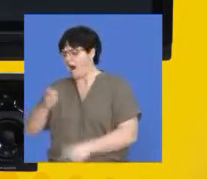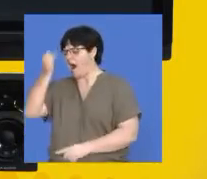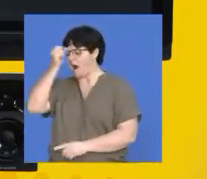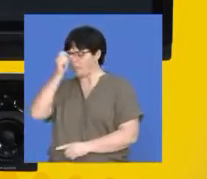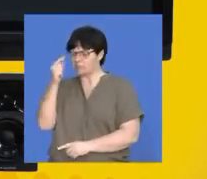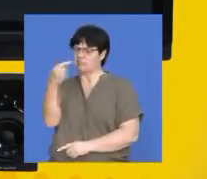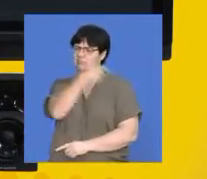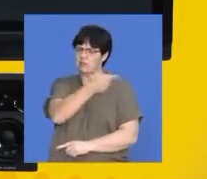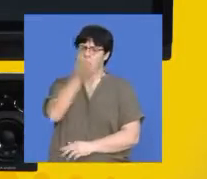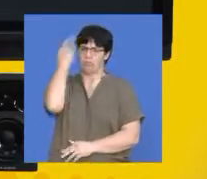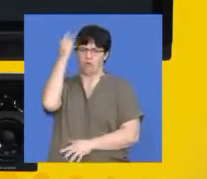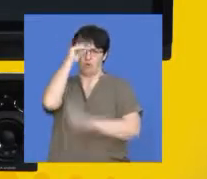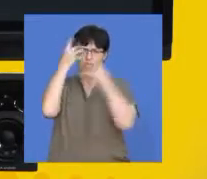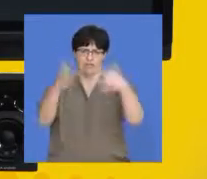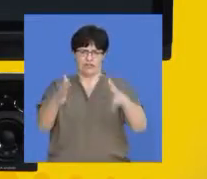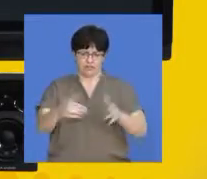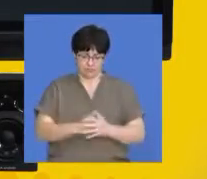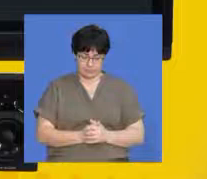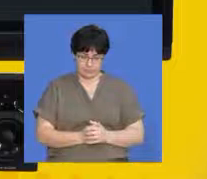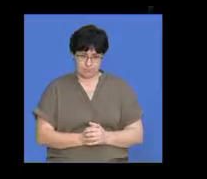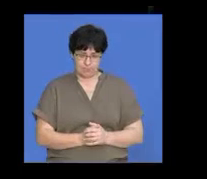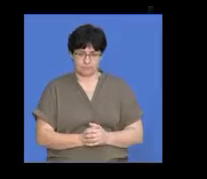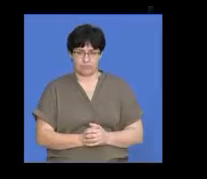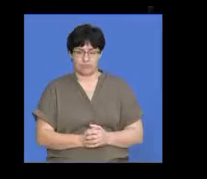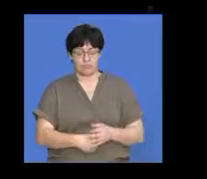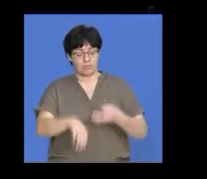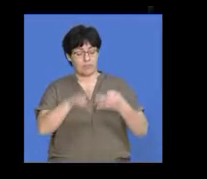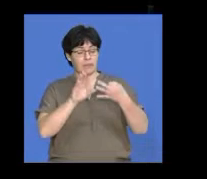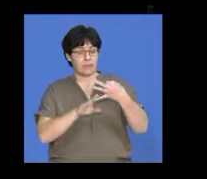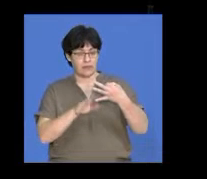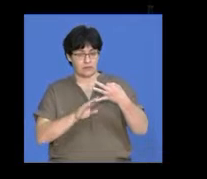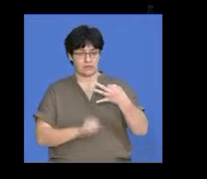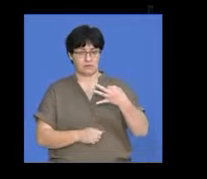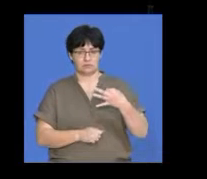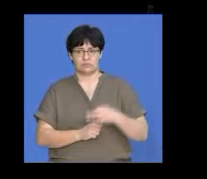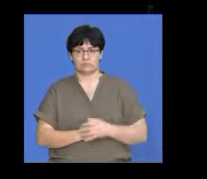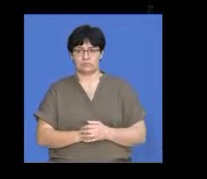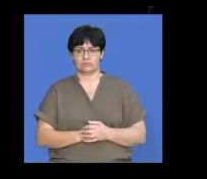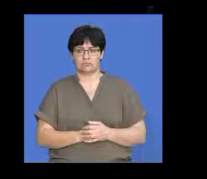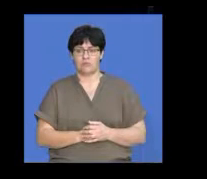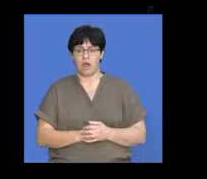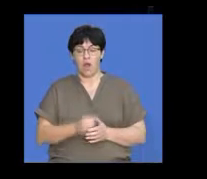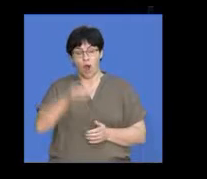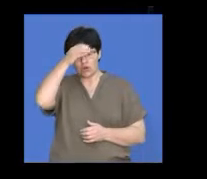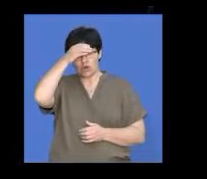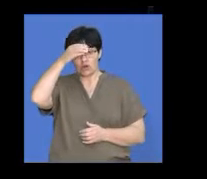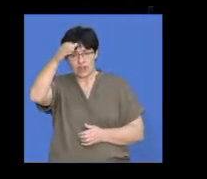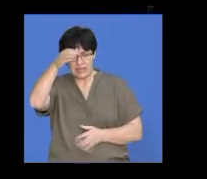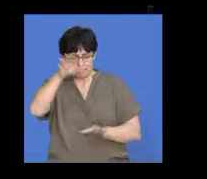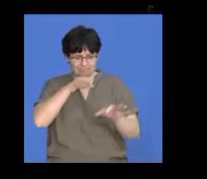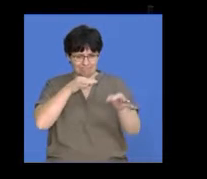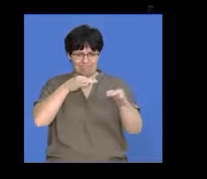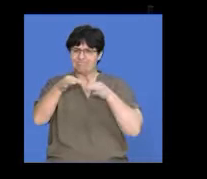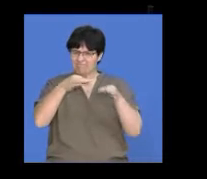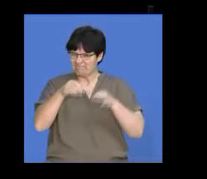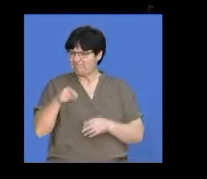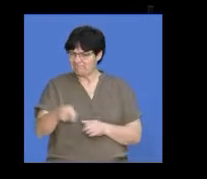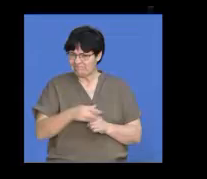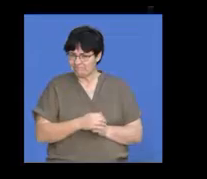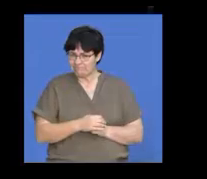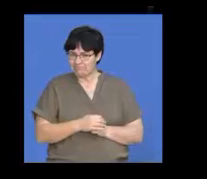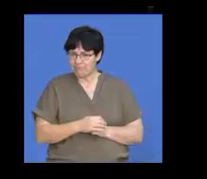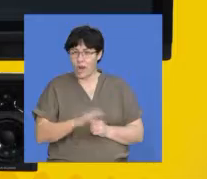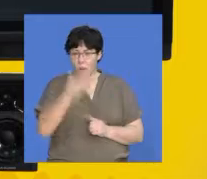fall into place. Okay. And then the next skill is defining concepts. Now, you already know that